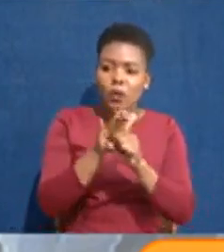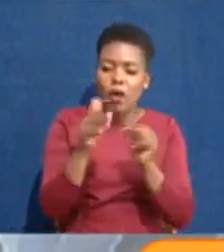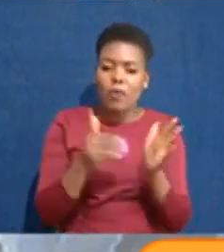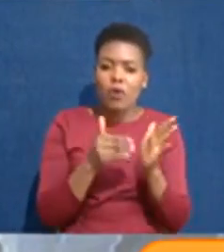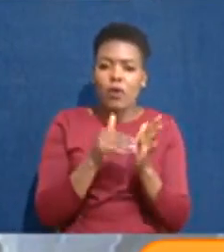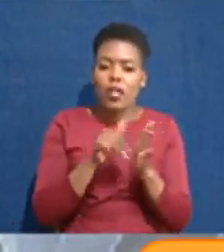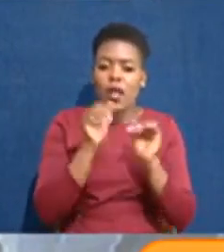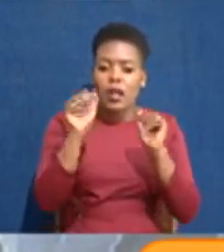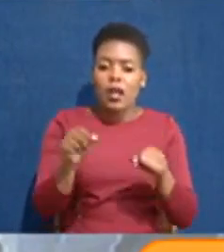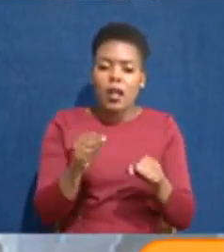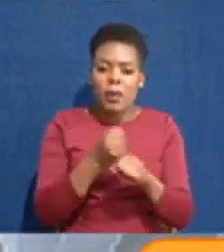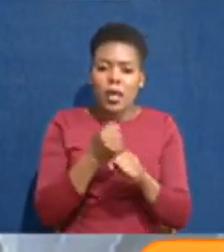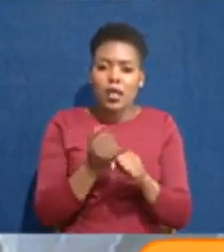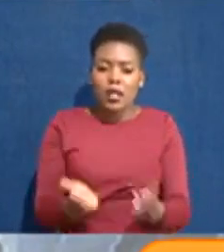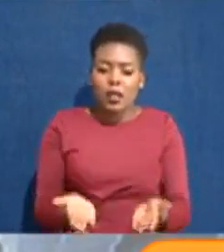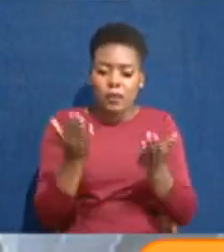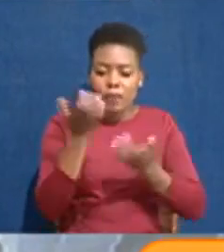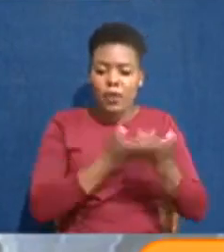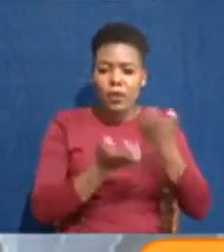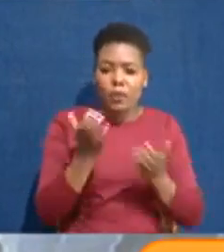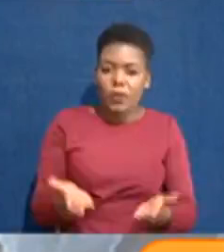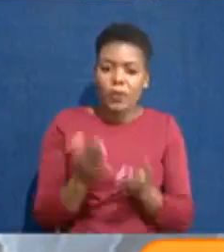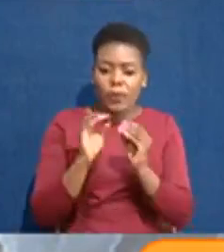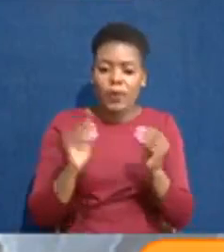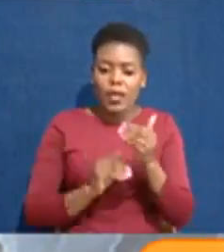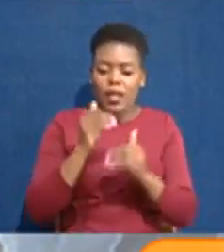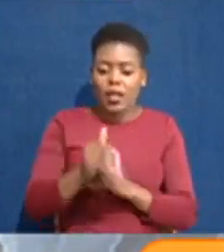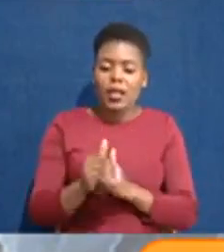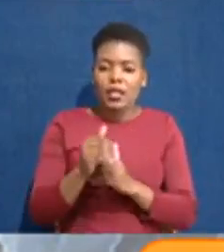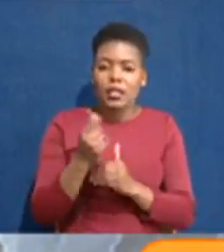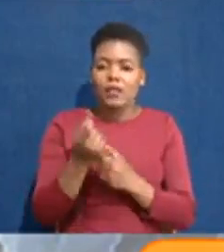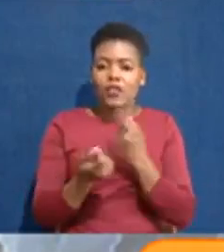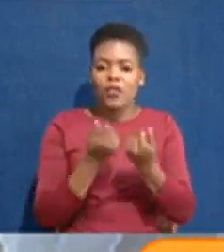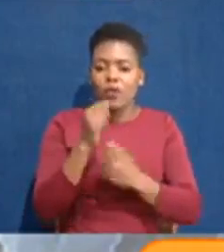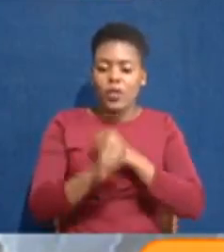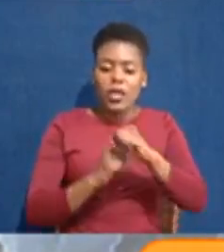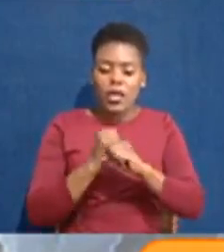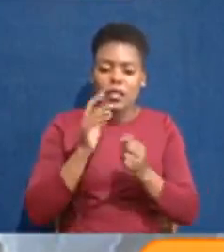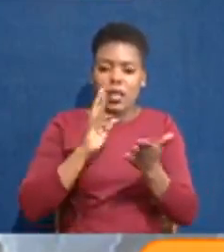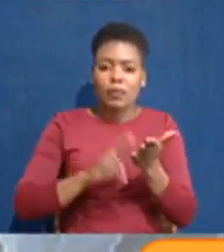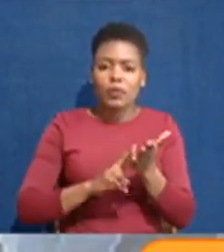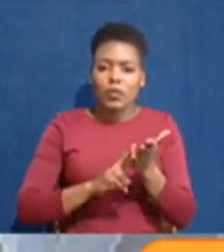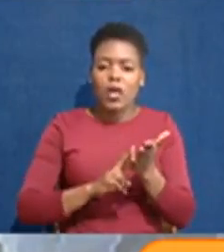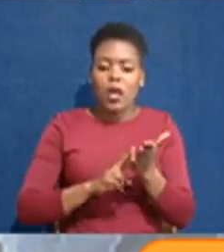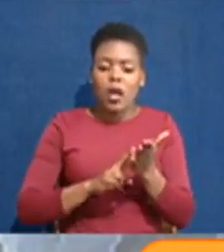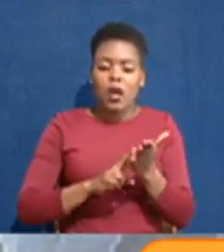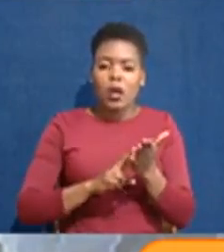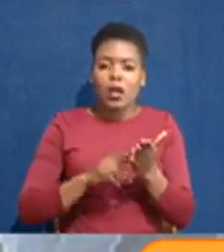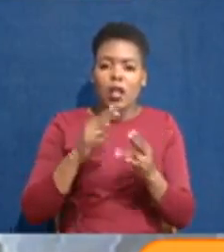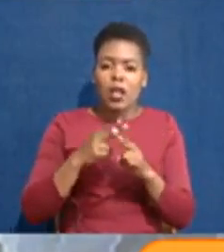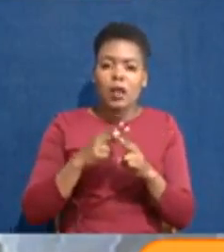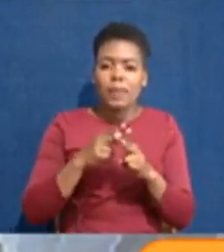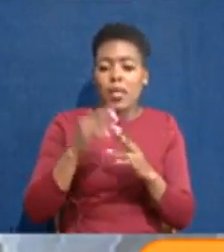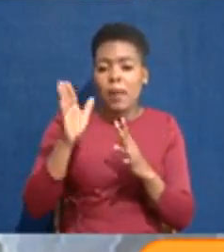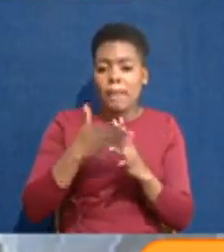hinder their efforts to become high-income countries in the next few decades. The study, dubbed Middle Income Trap, highlights